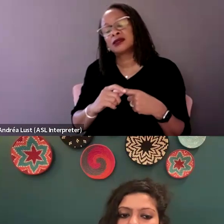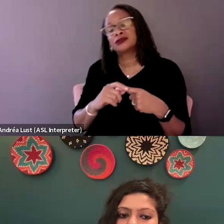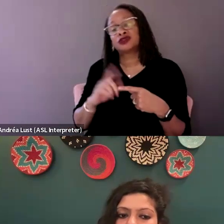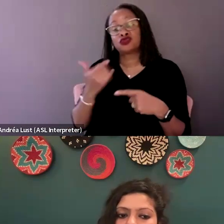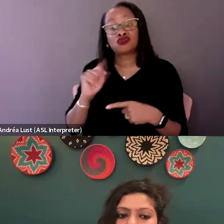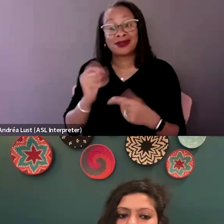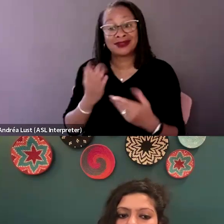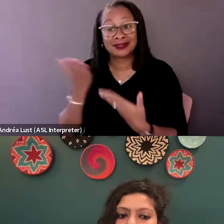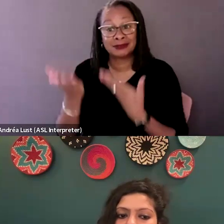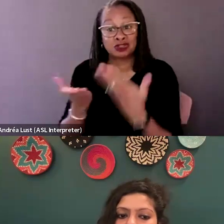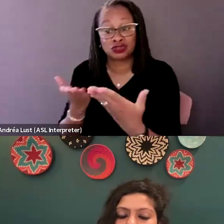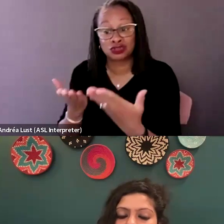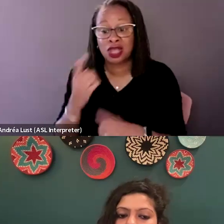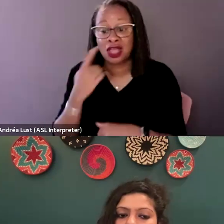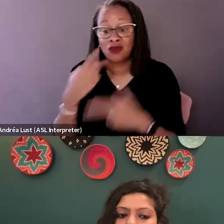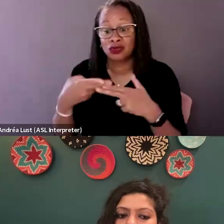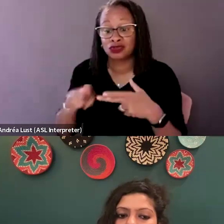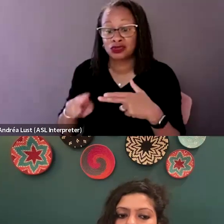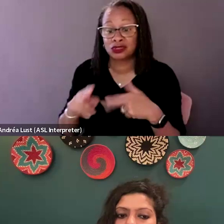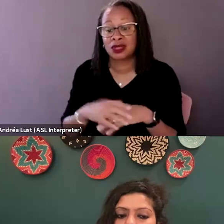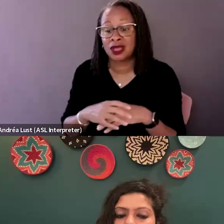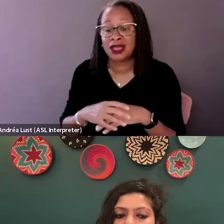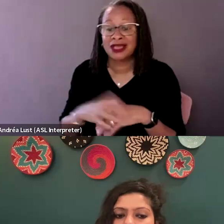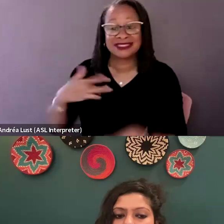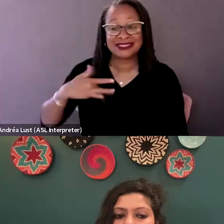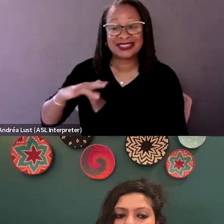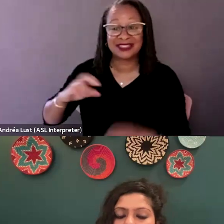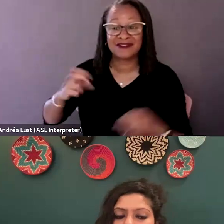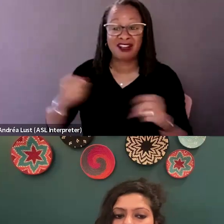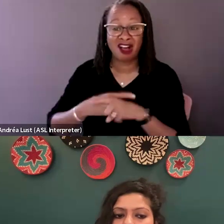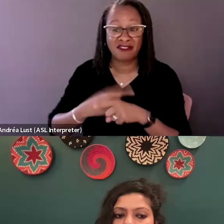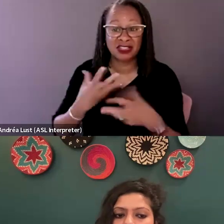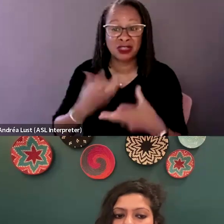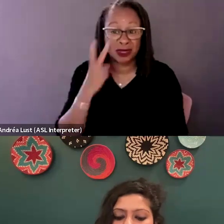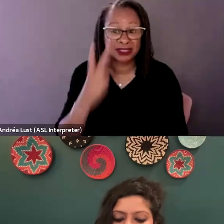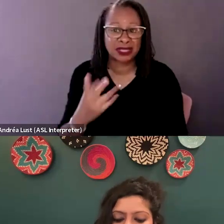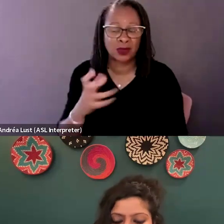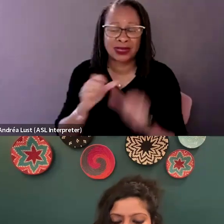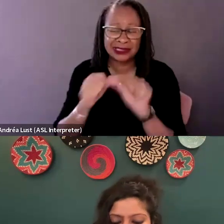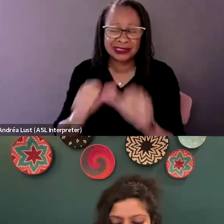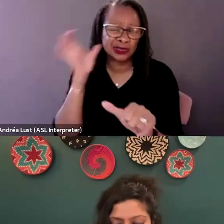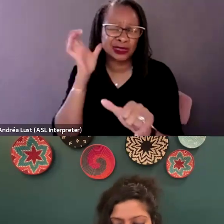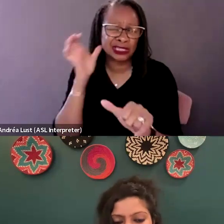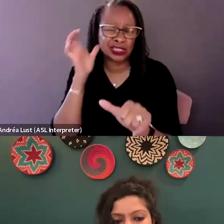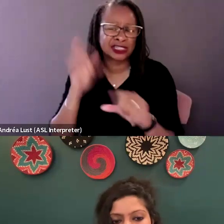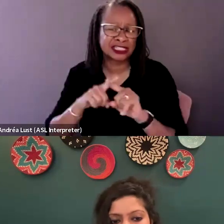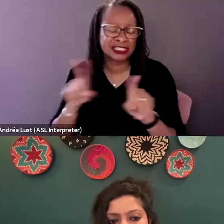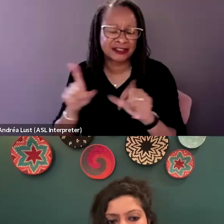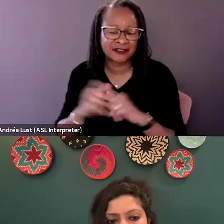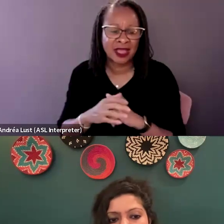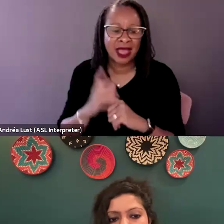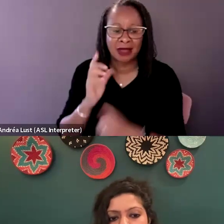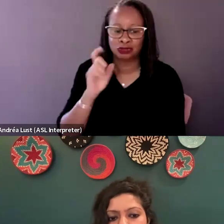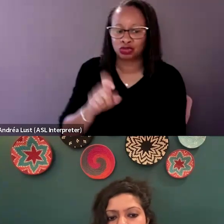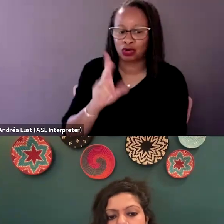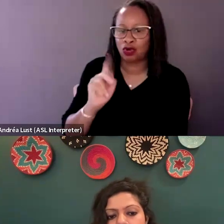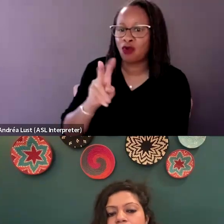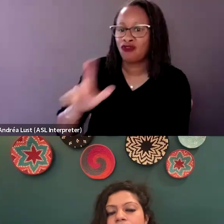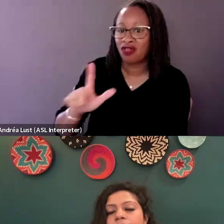uh, this there is no blueprint or a broader kind of a pedantic slogan of what creative documentary can be per se. There's no